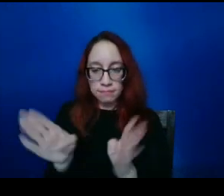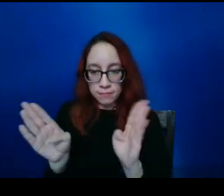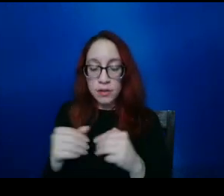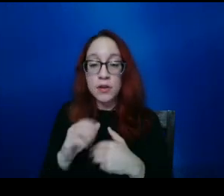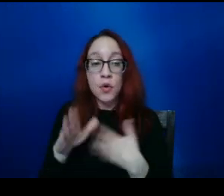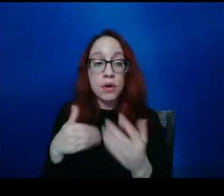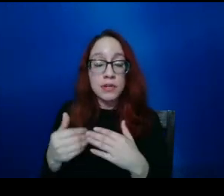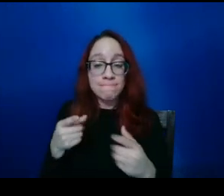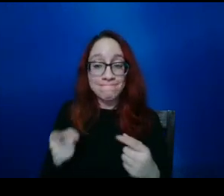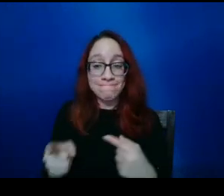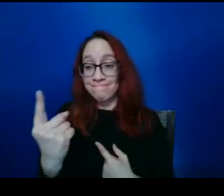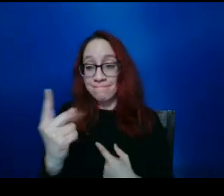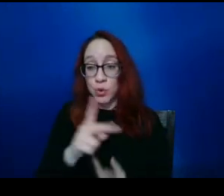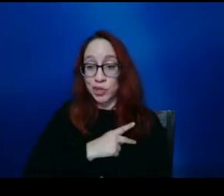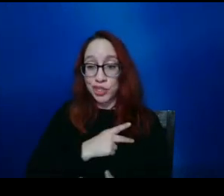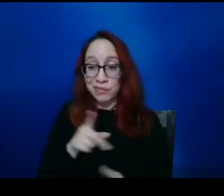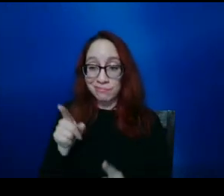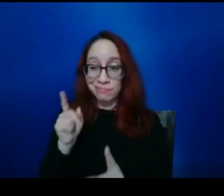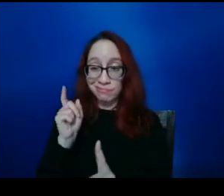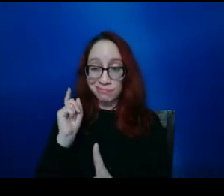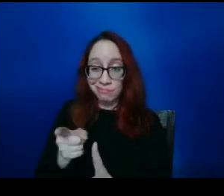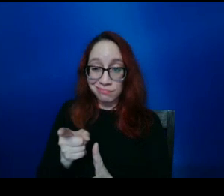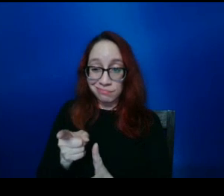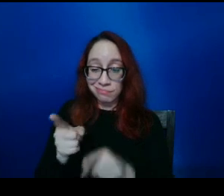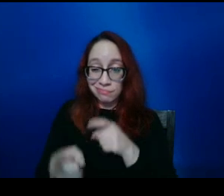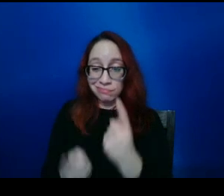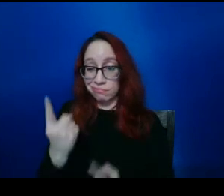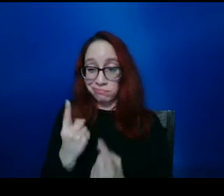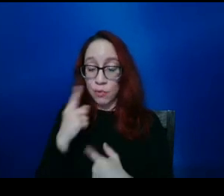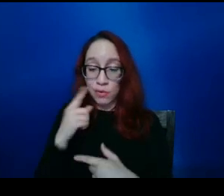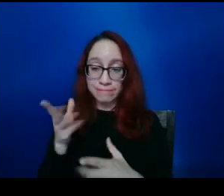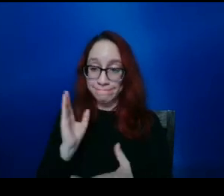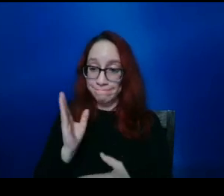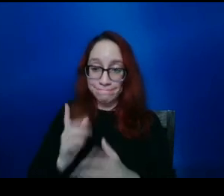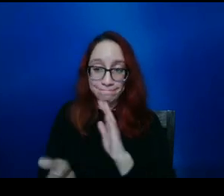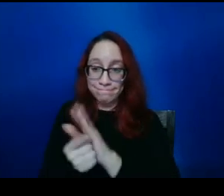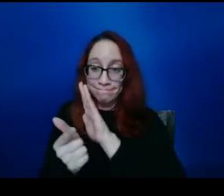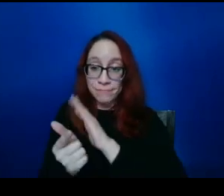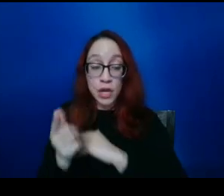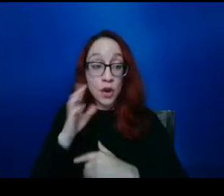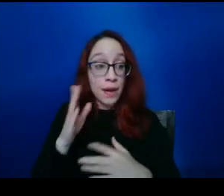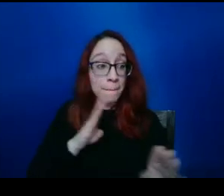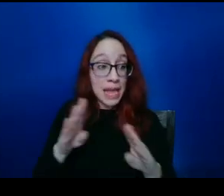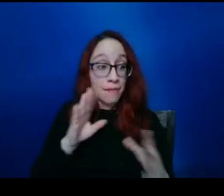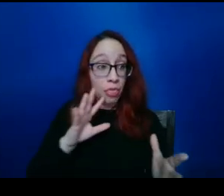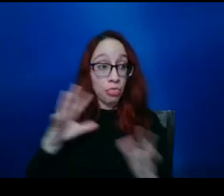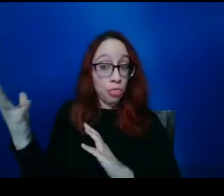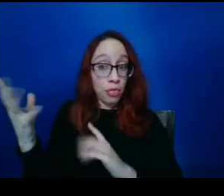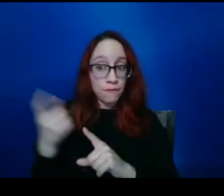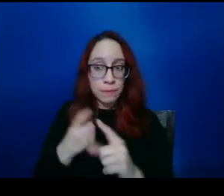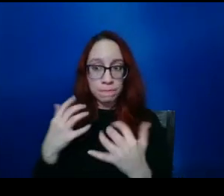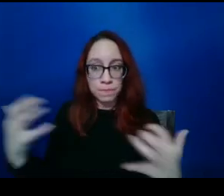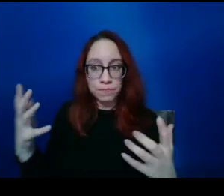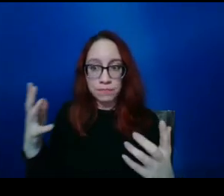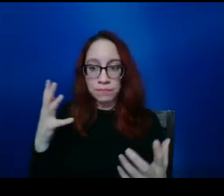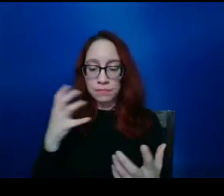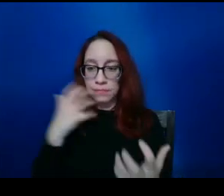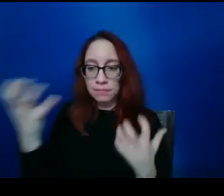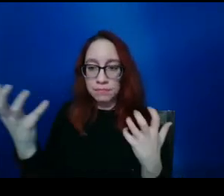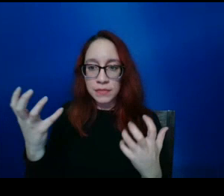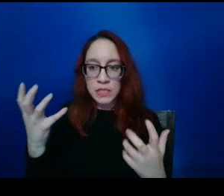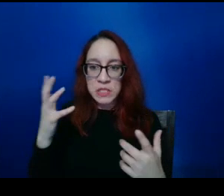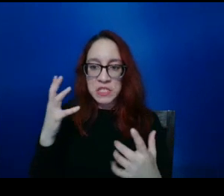of insults or personal attacks will be strictly prohibited. Also, any disruptive behaviors from the audience, yelling, stamping of feet, will